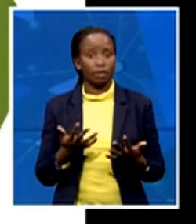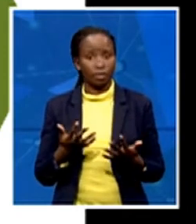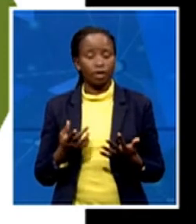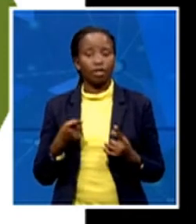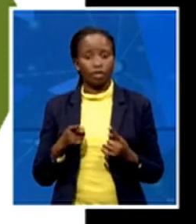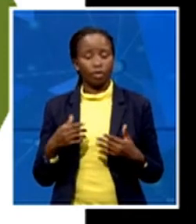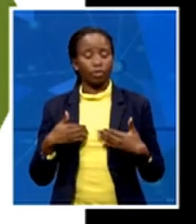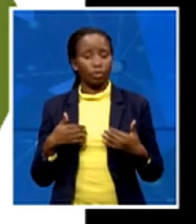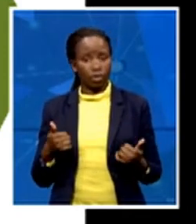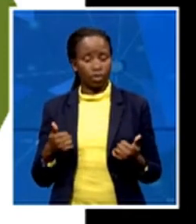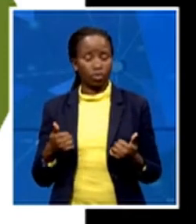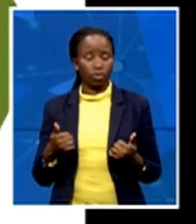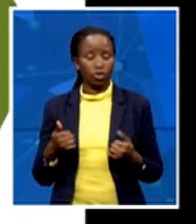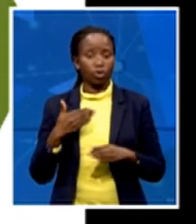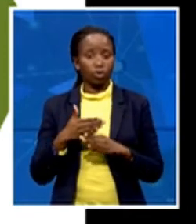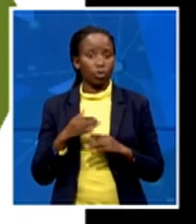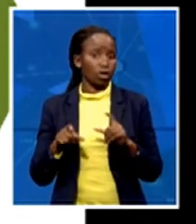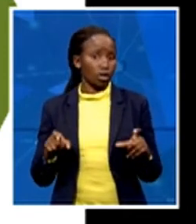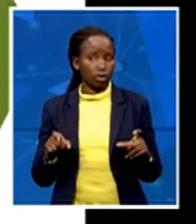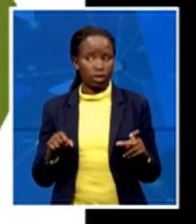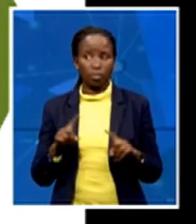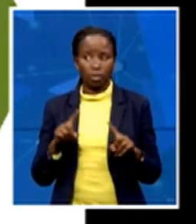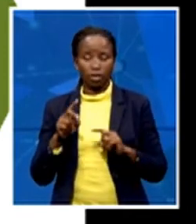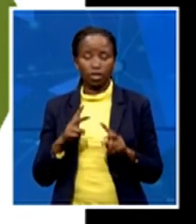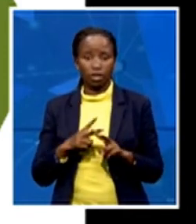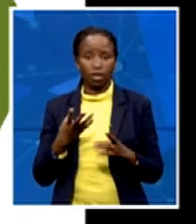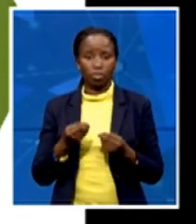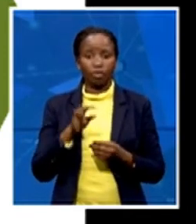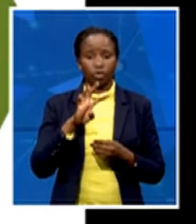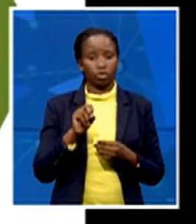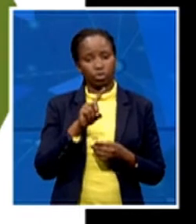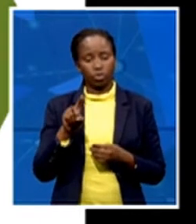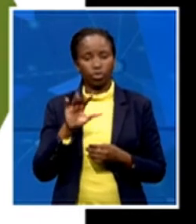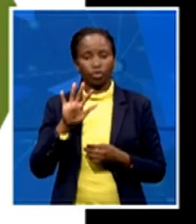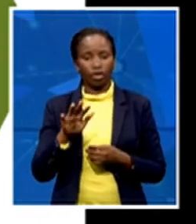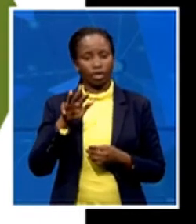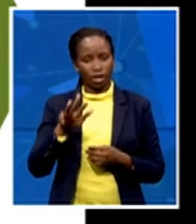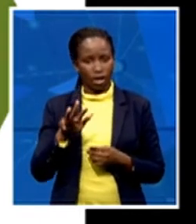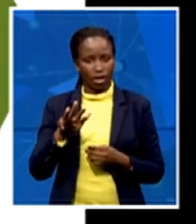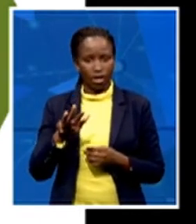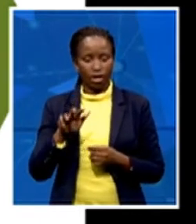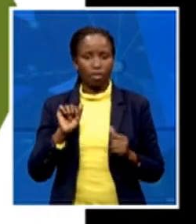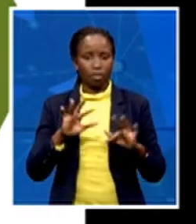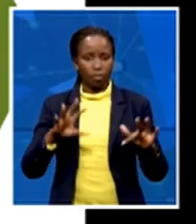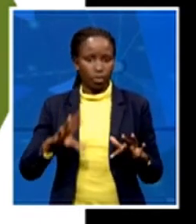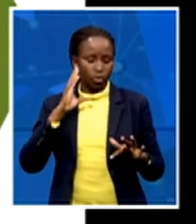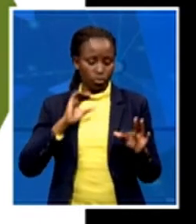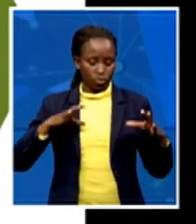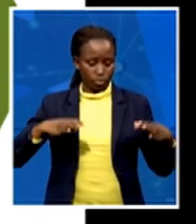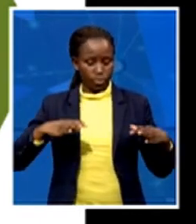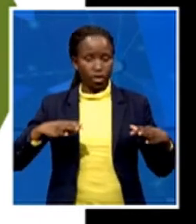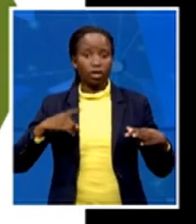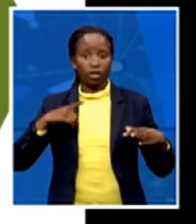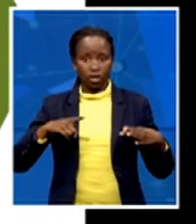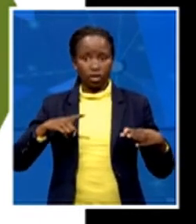very important, the 40 to 59-year-old age group is the big volume age group that contributes to the 2.3